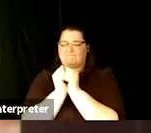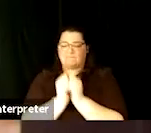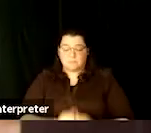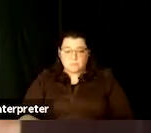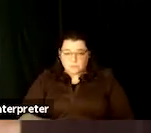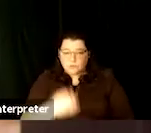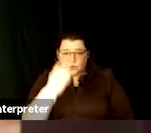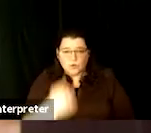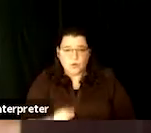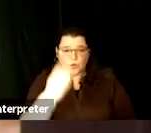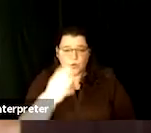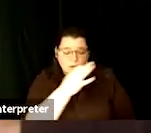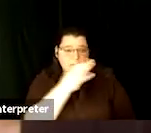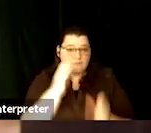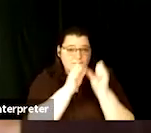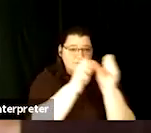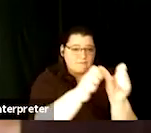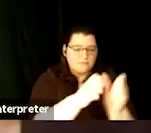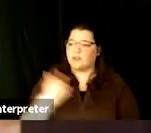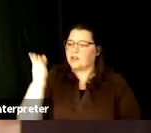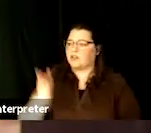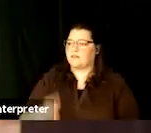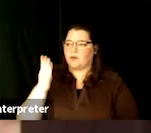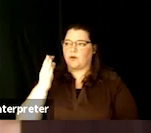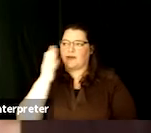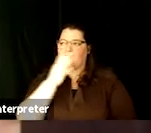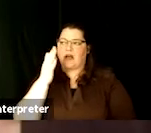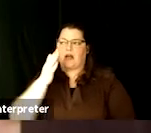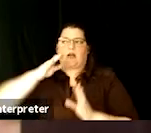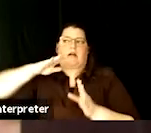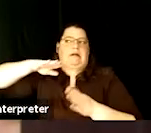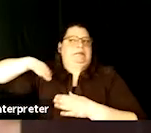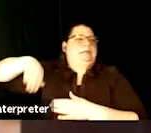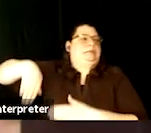not, rejoice today, for the table is richly laden.